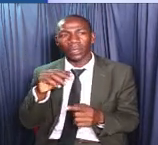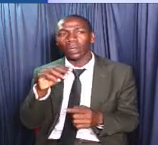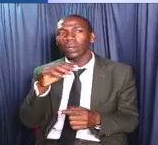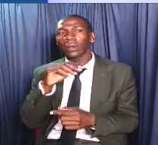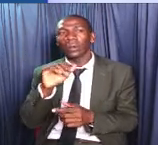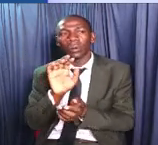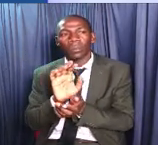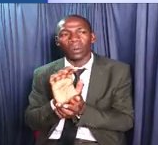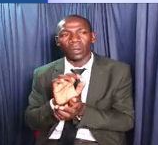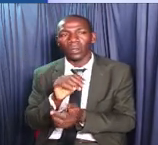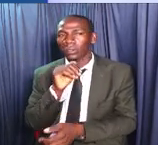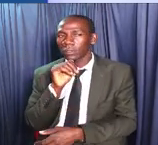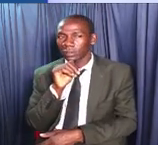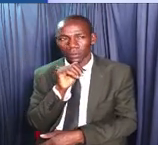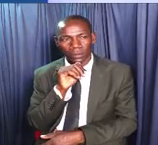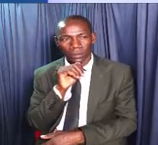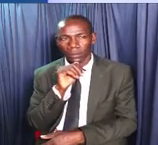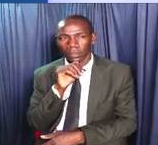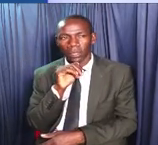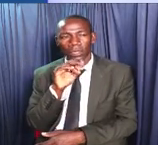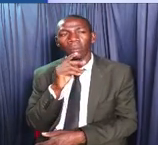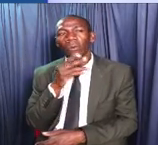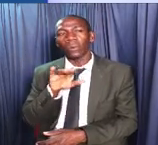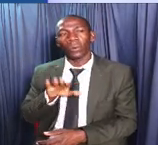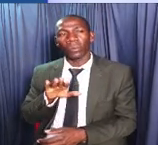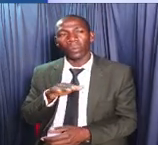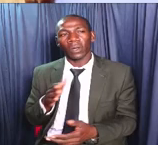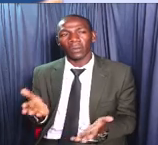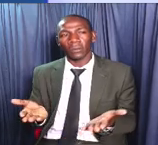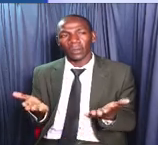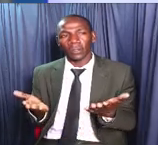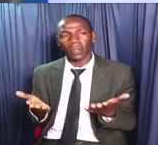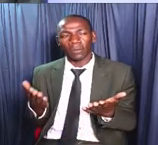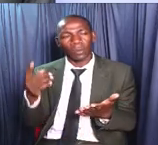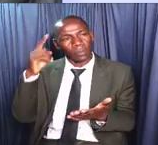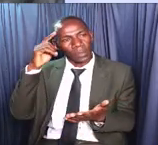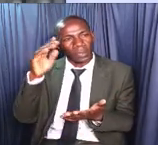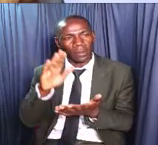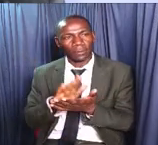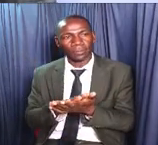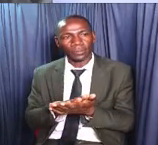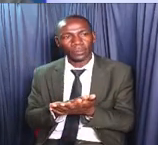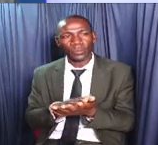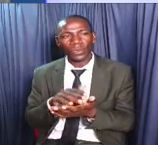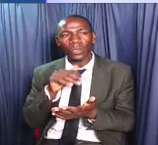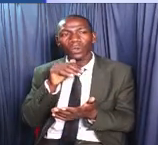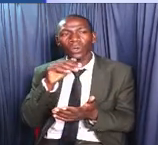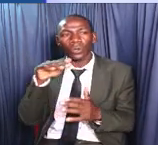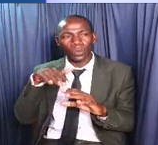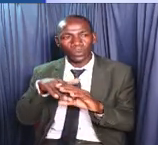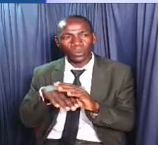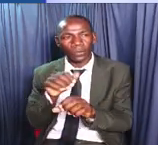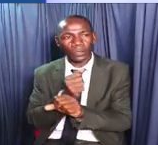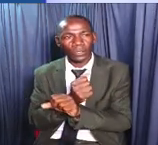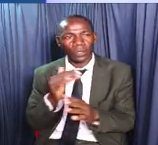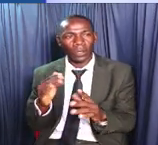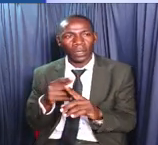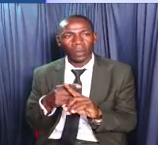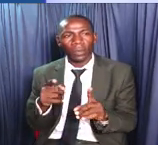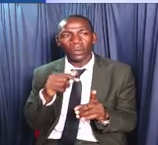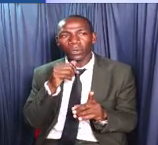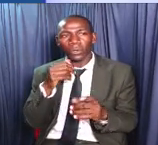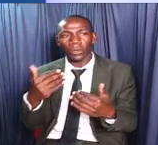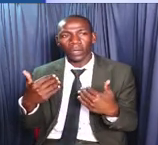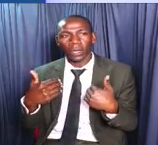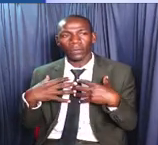Paul was so much great. Mama huyu mwenye kuinua. This mother who pleased. Mama huyu aaminiye. This mother who believes. Yeye hajafikia wokovu. She has not attained salvation. Yeye hajafikia